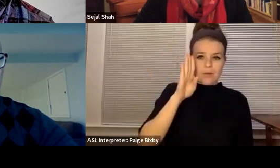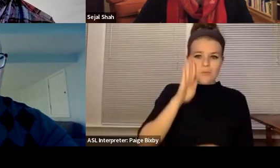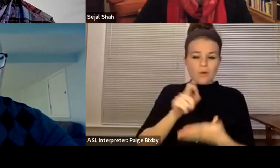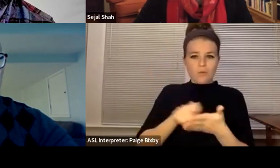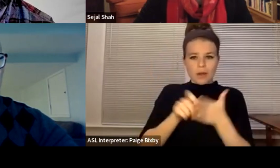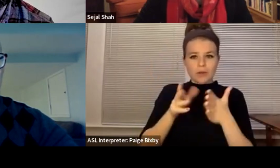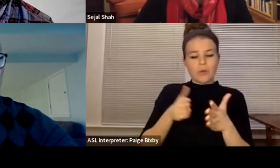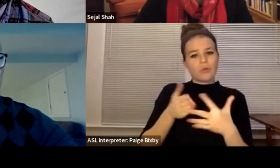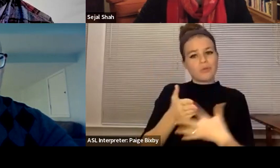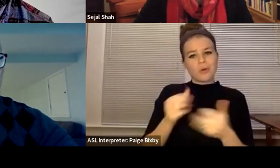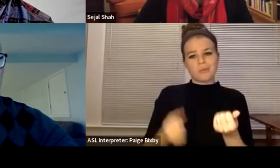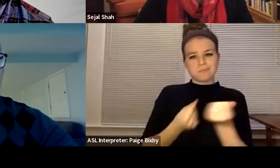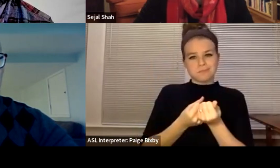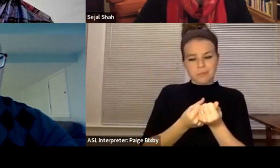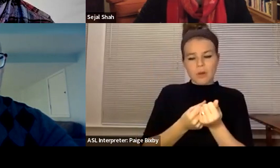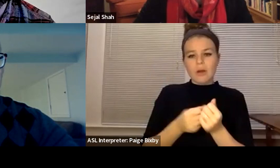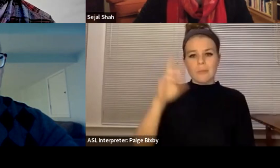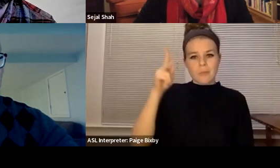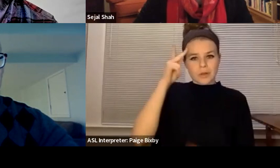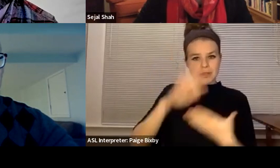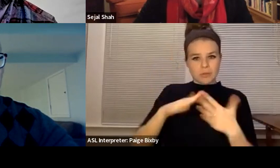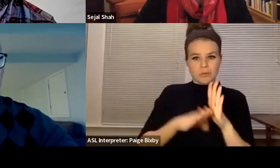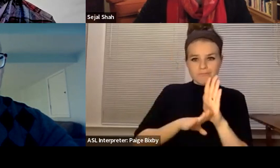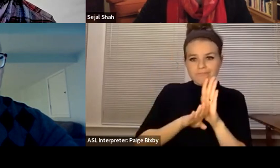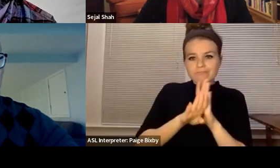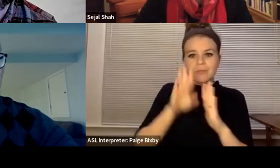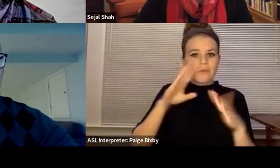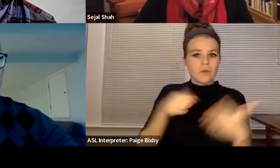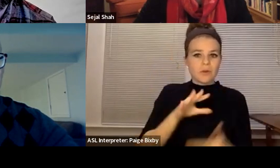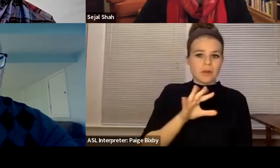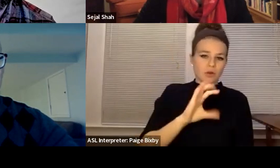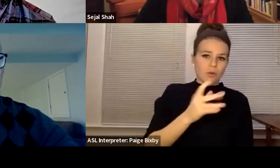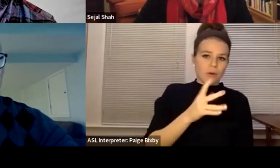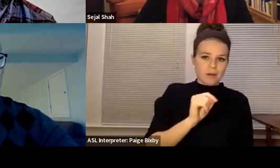a politics of community building with a focus on both craft and content.